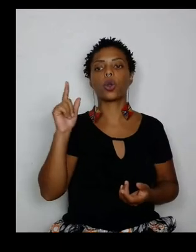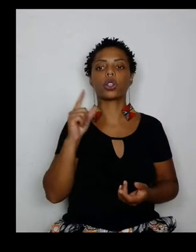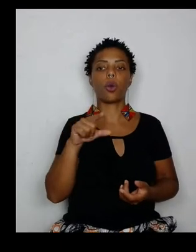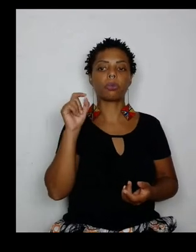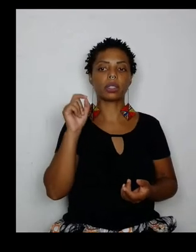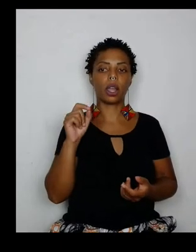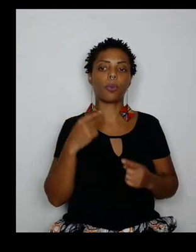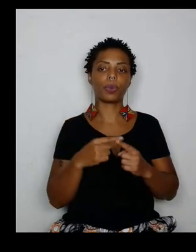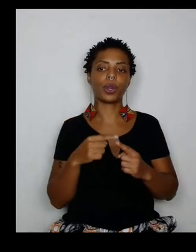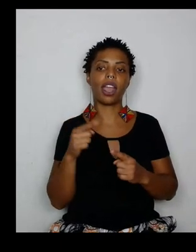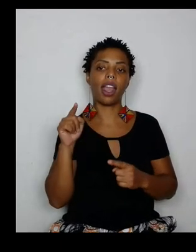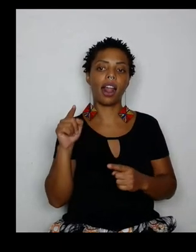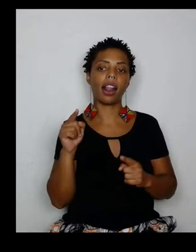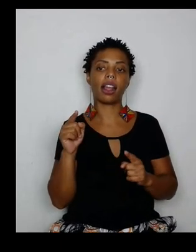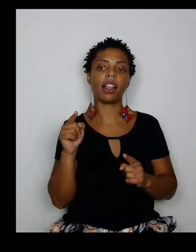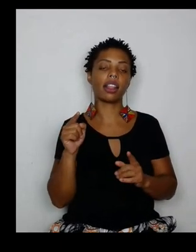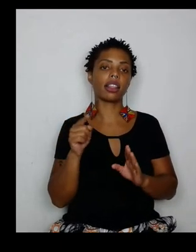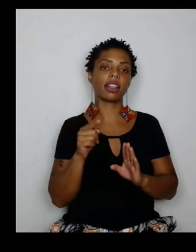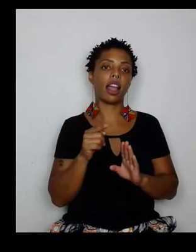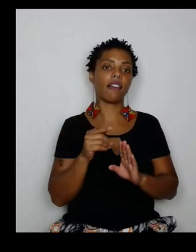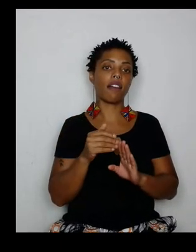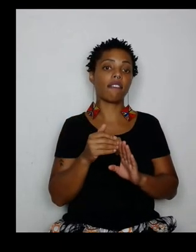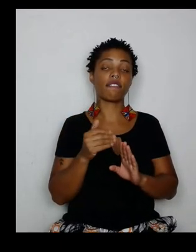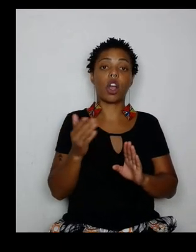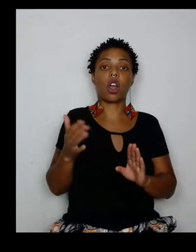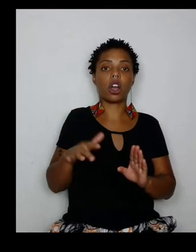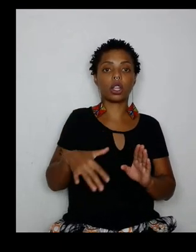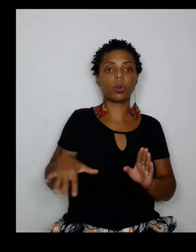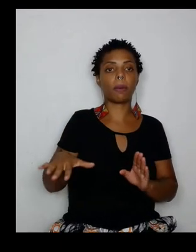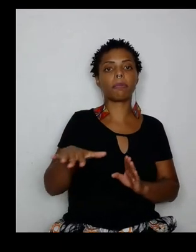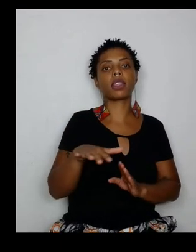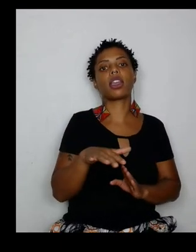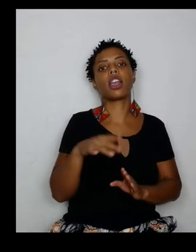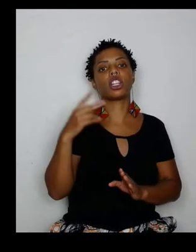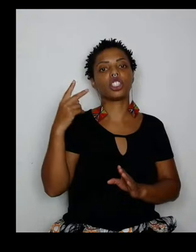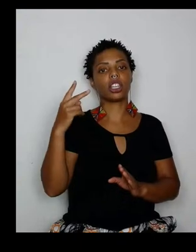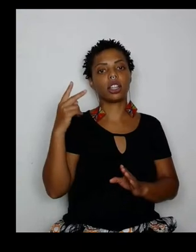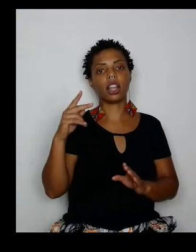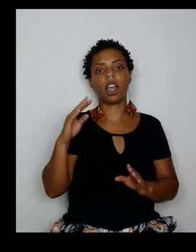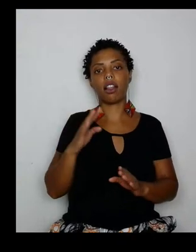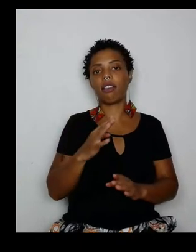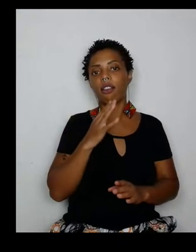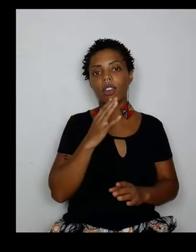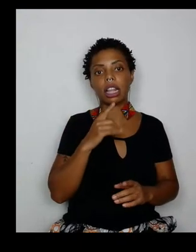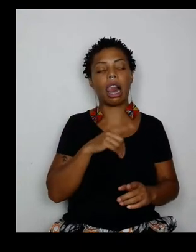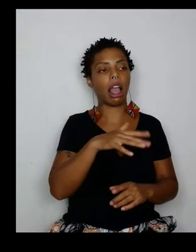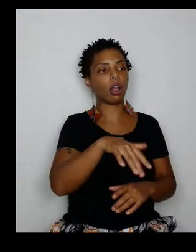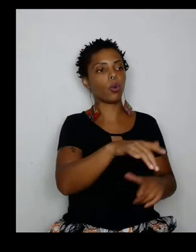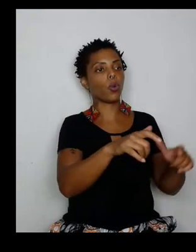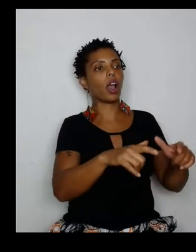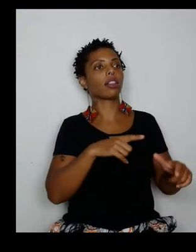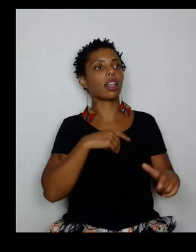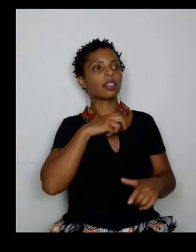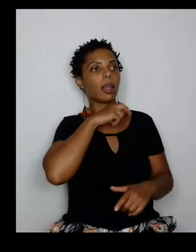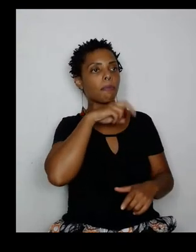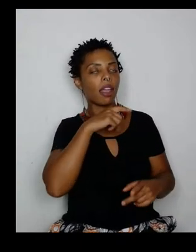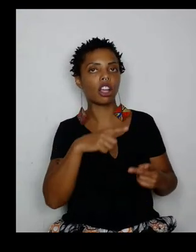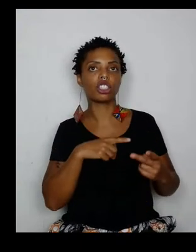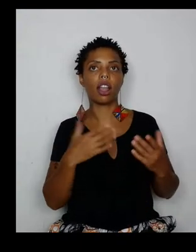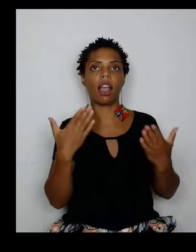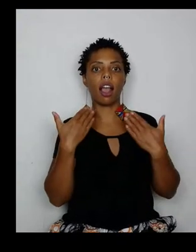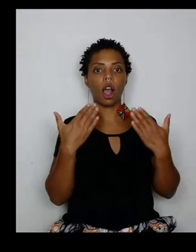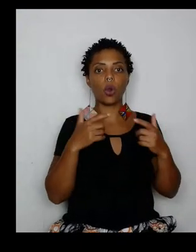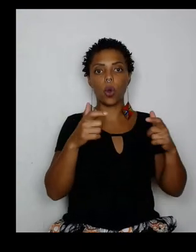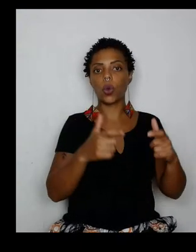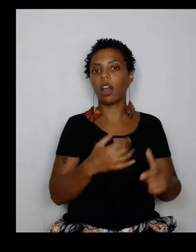sick in this febrile environment with snakes all over the place because you know it's full of snakes and and didn't know